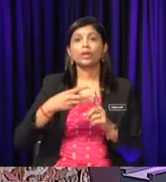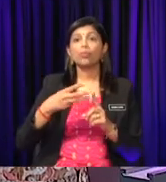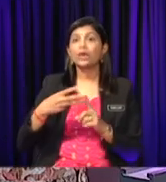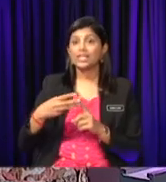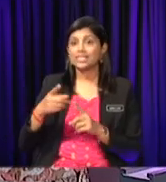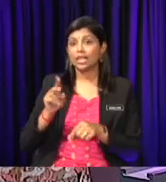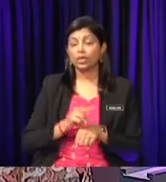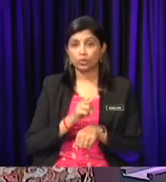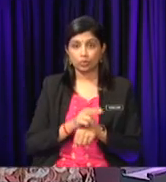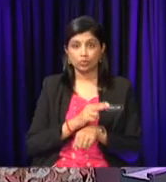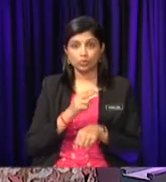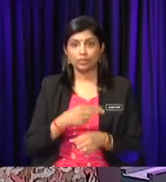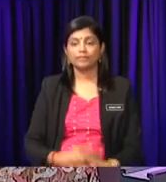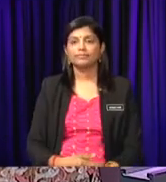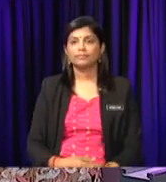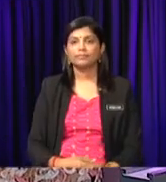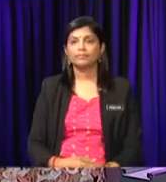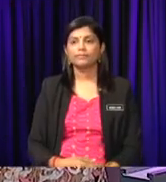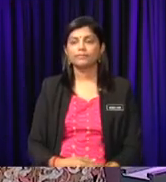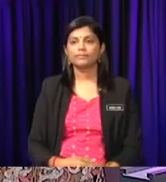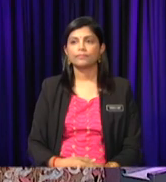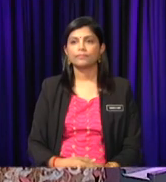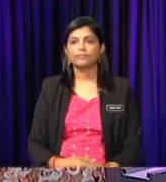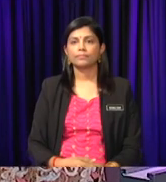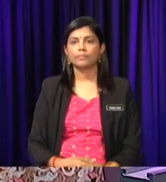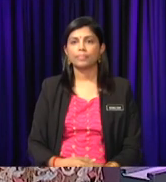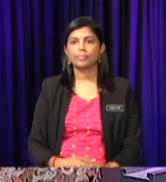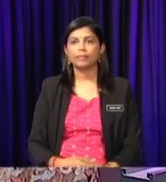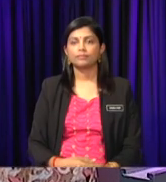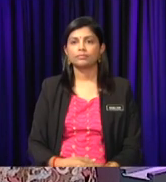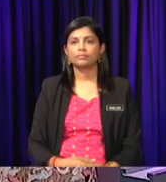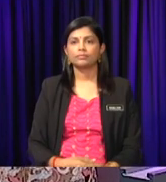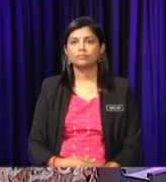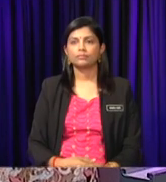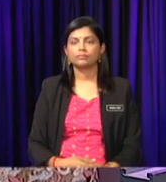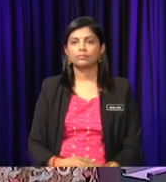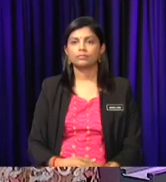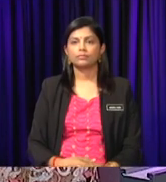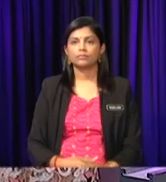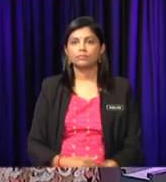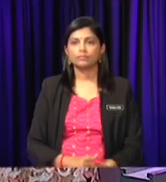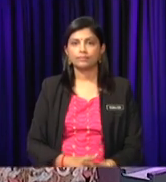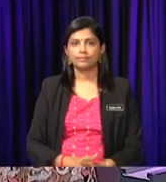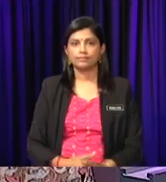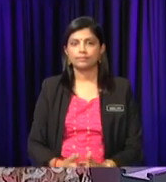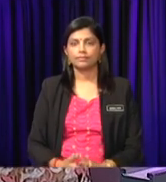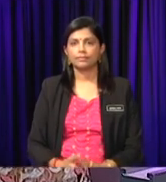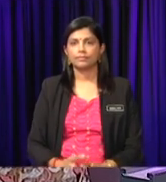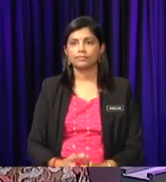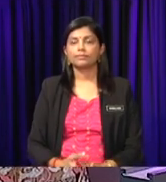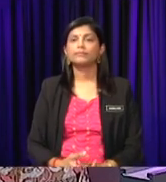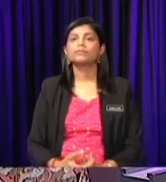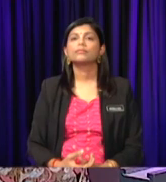ideas. Okay, so that's how, in general, very basic, how the assessors and the interlocutors